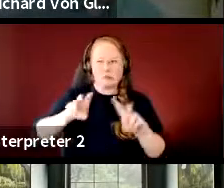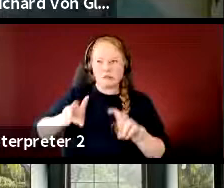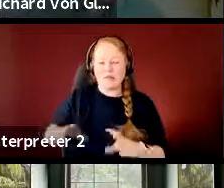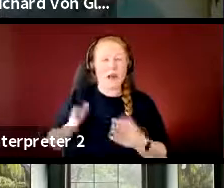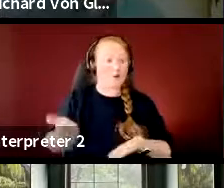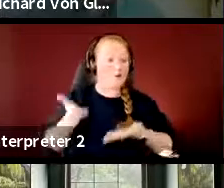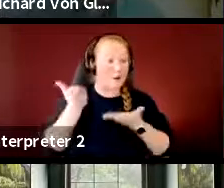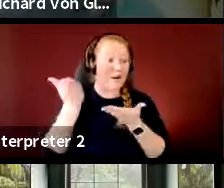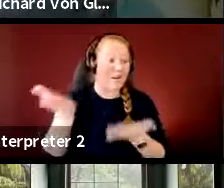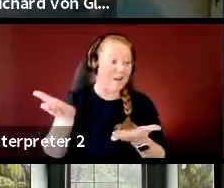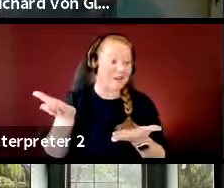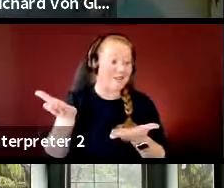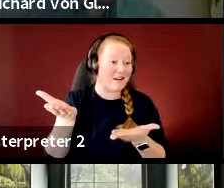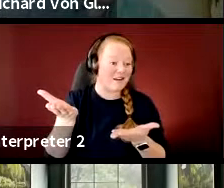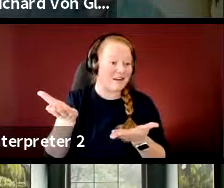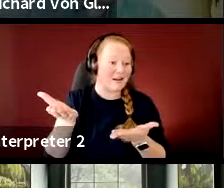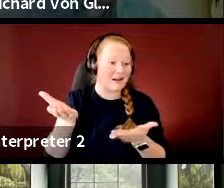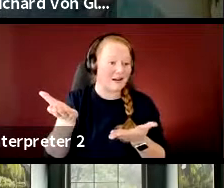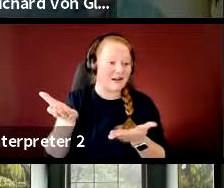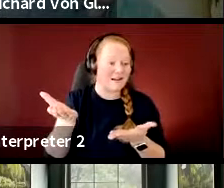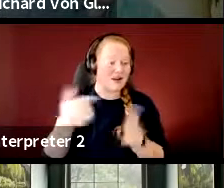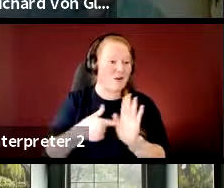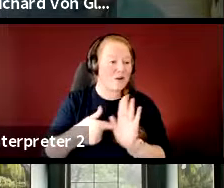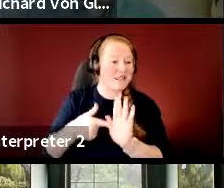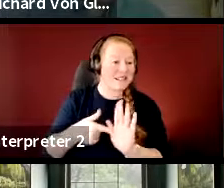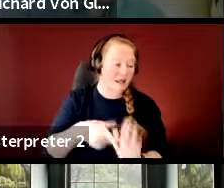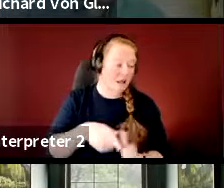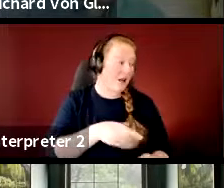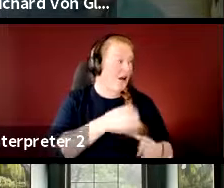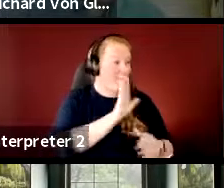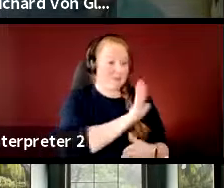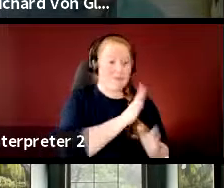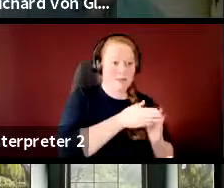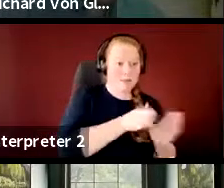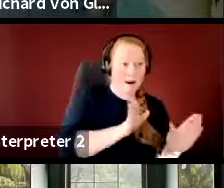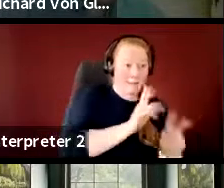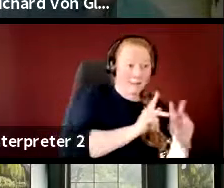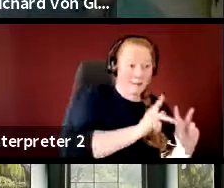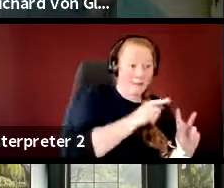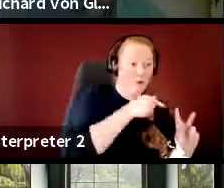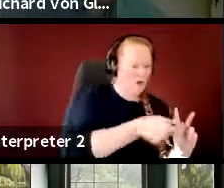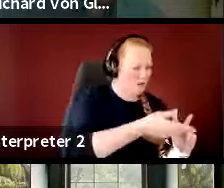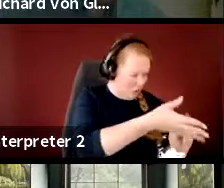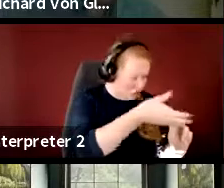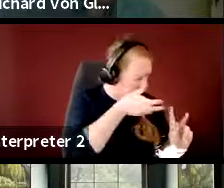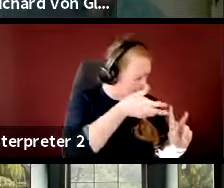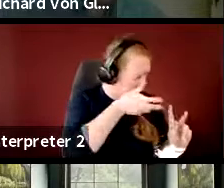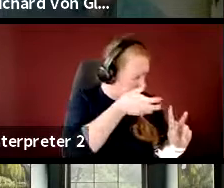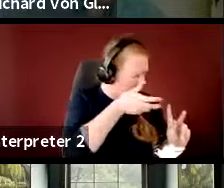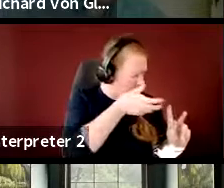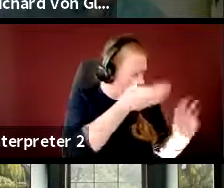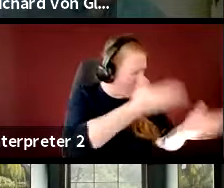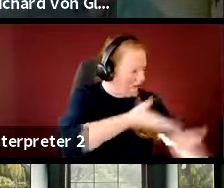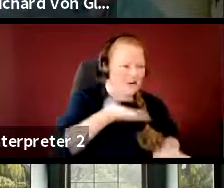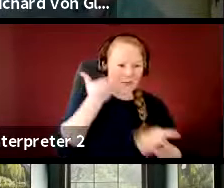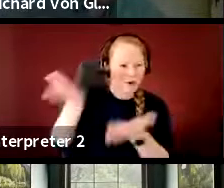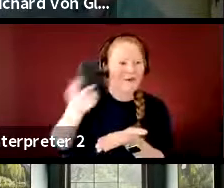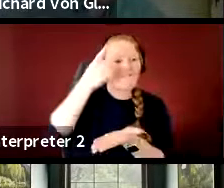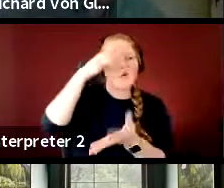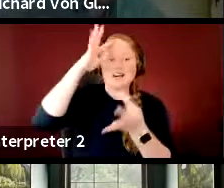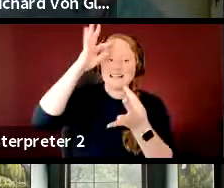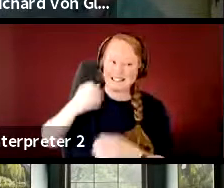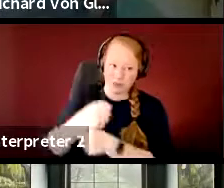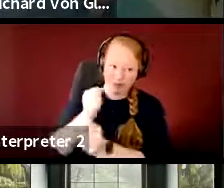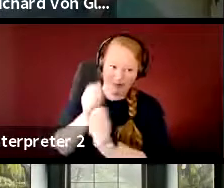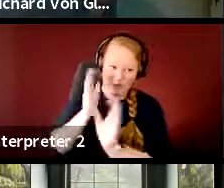mode on behalf of getting the public's input front and center for the decision makers. The members